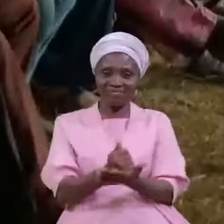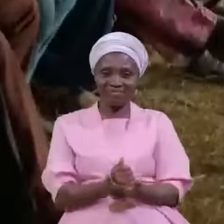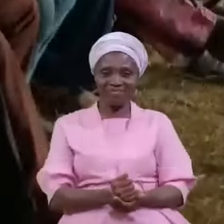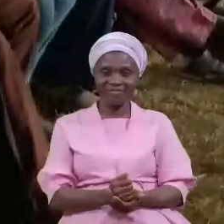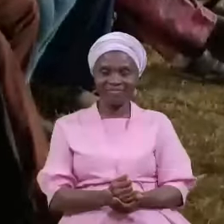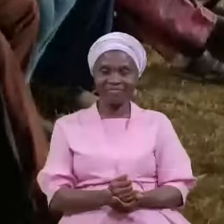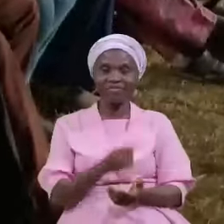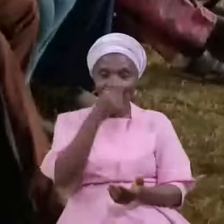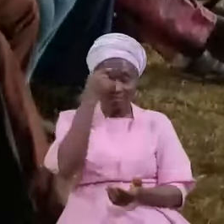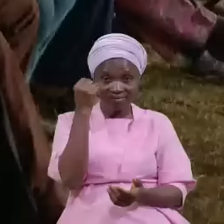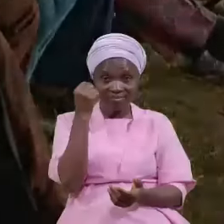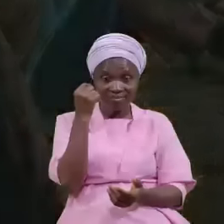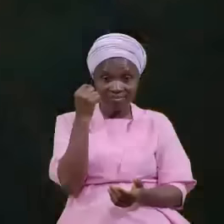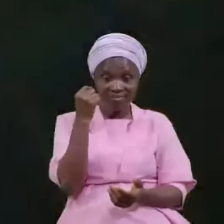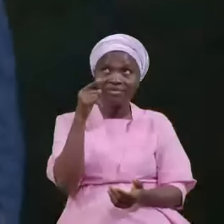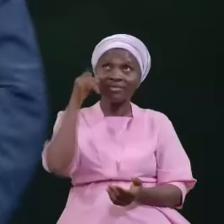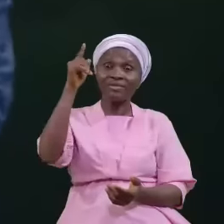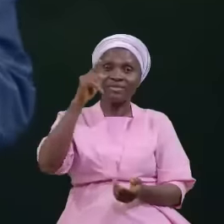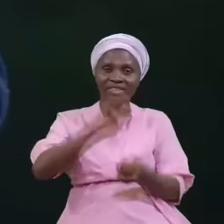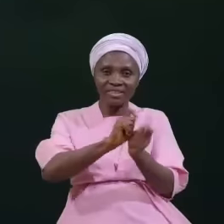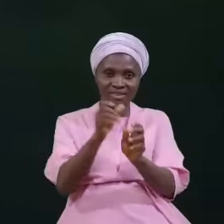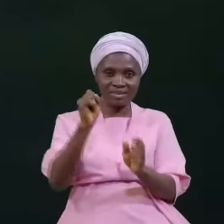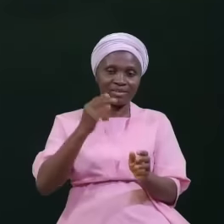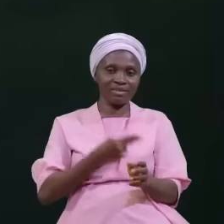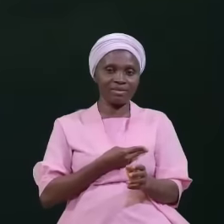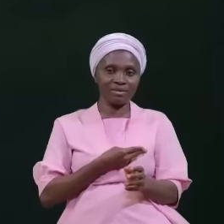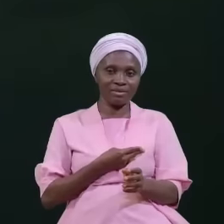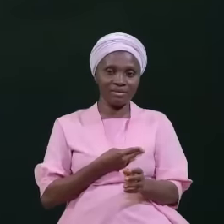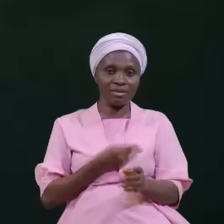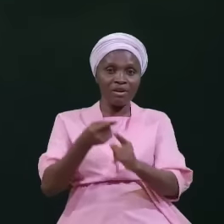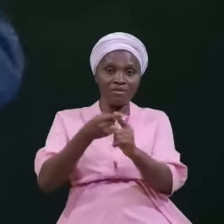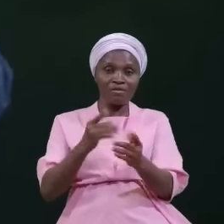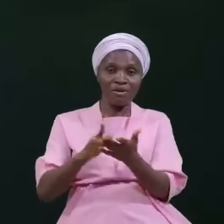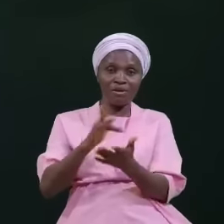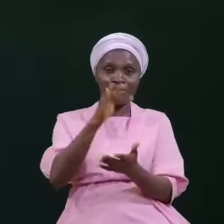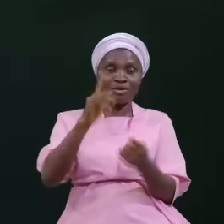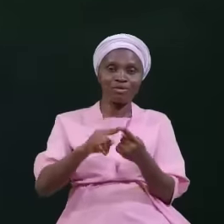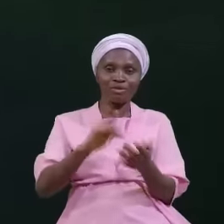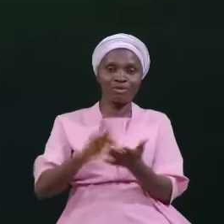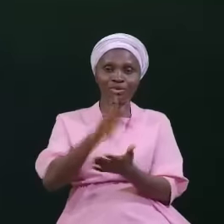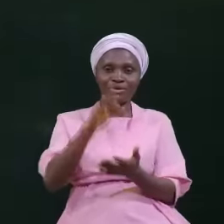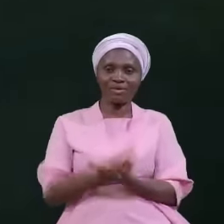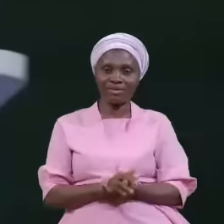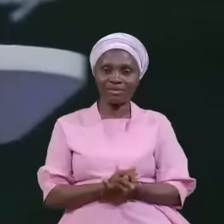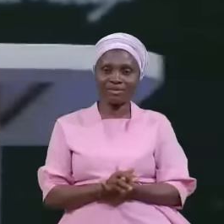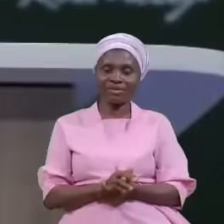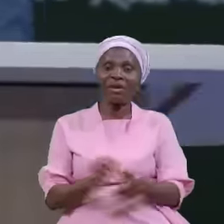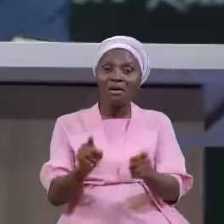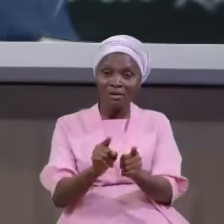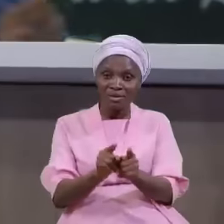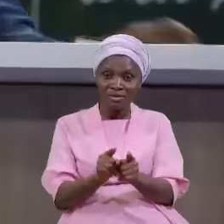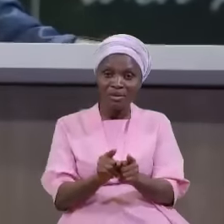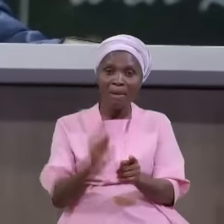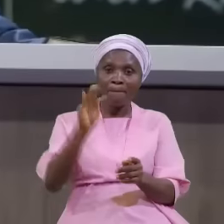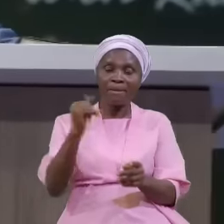He changes us from glory to glory, even by the Spirit